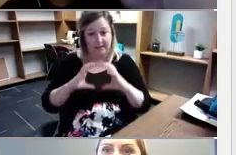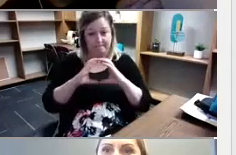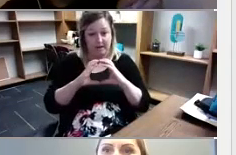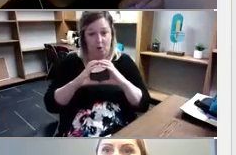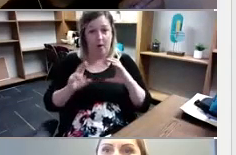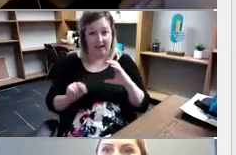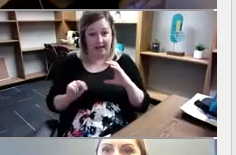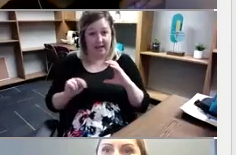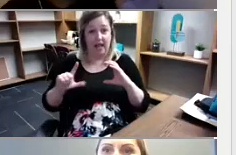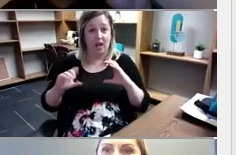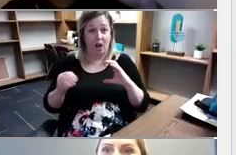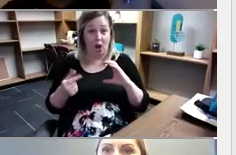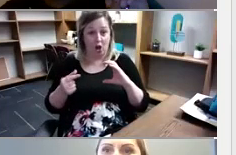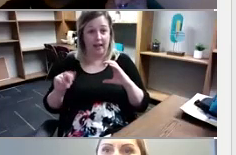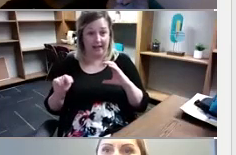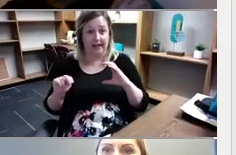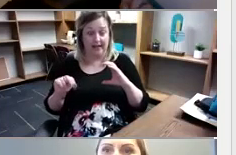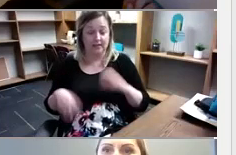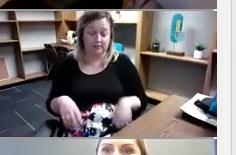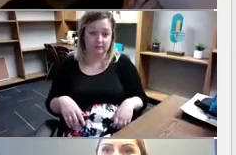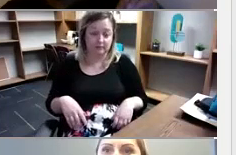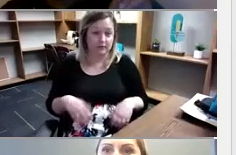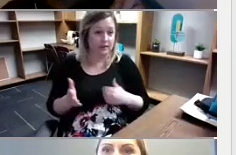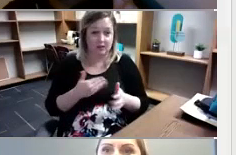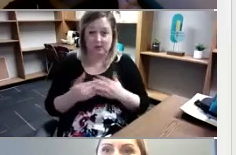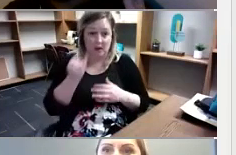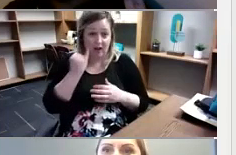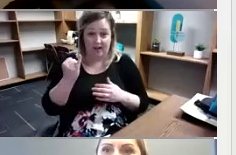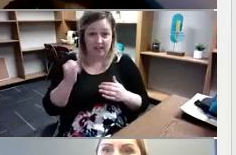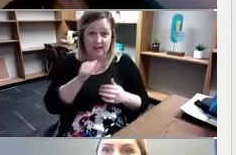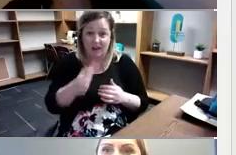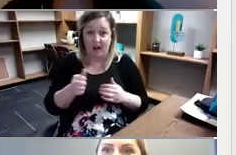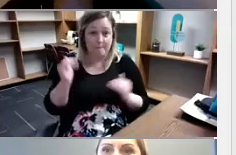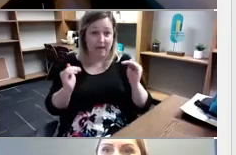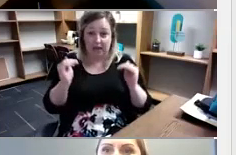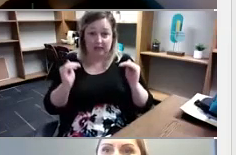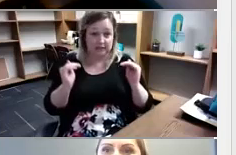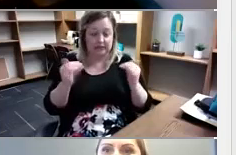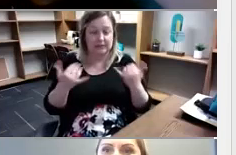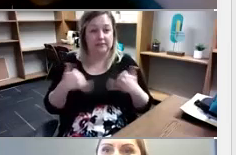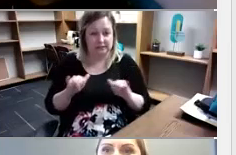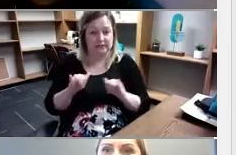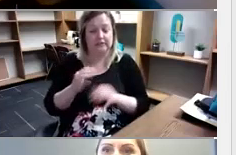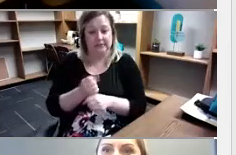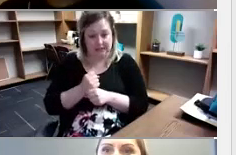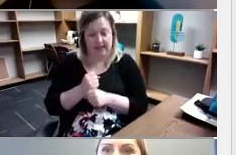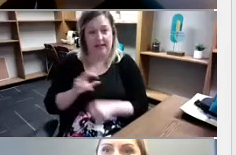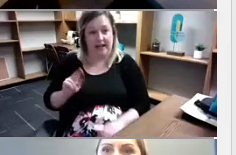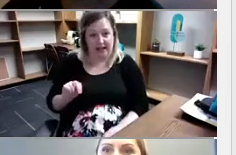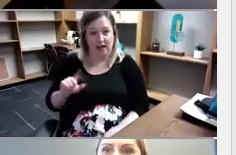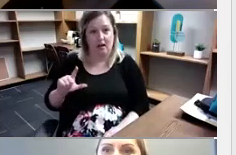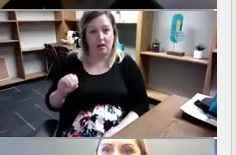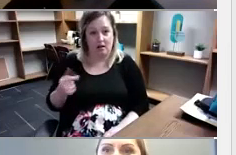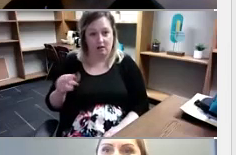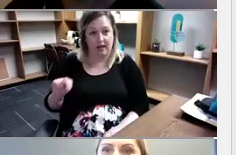it's an unbalanced merge sort, we are still going to get our complexity of n log n. Now comes another example,